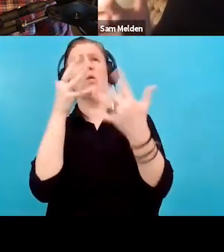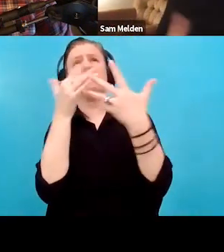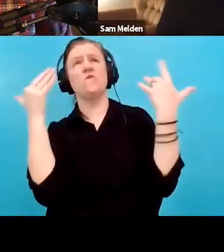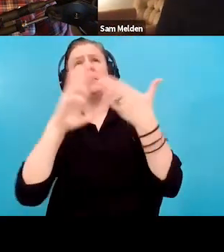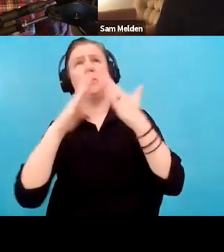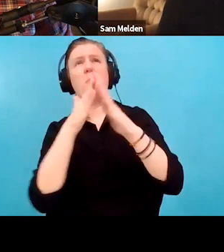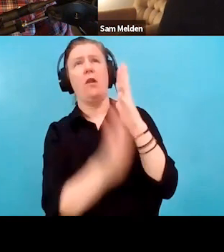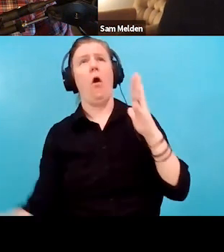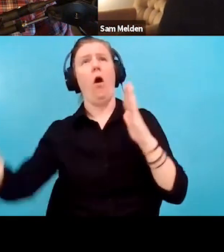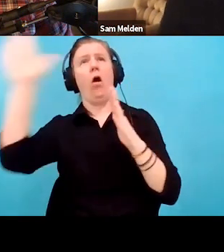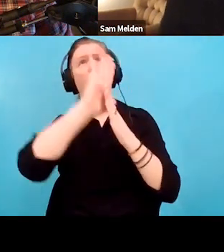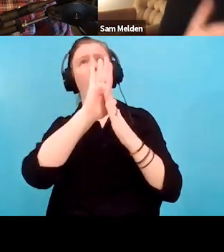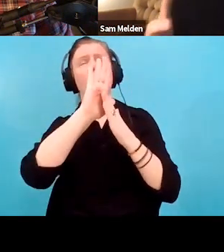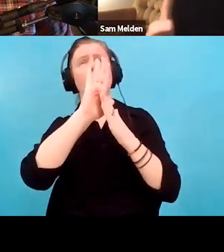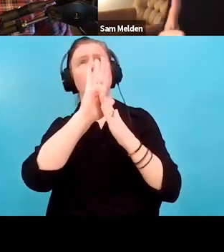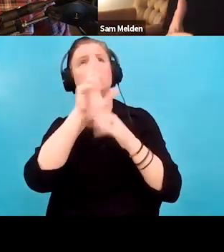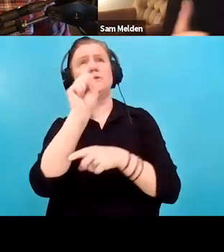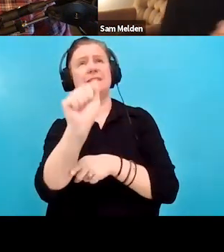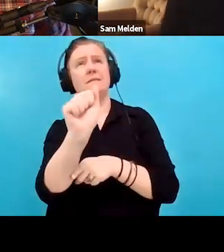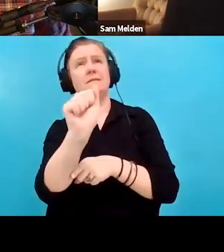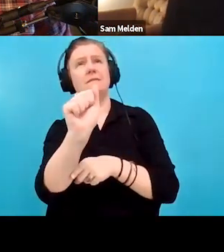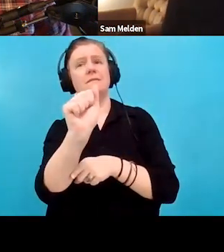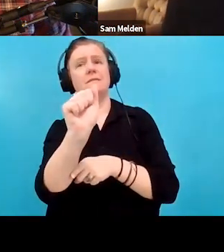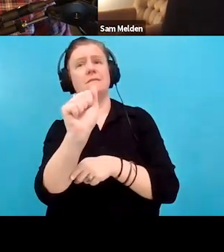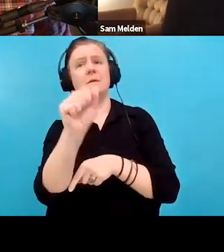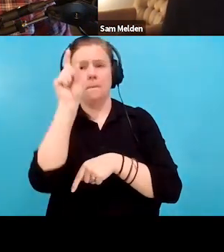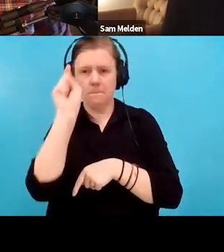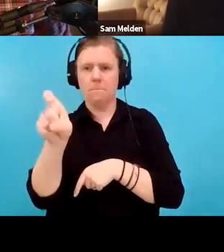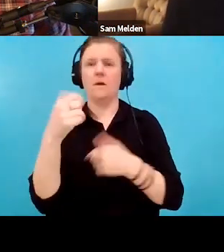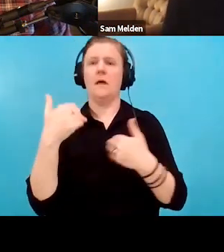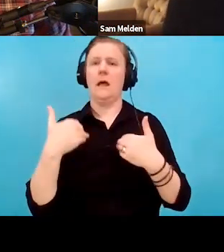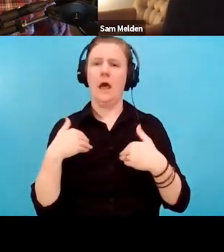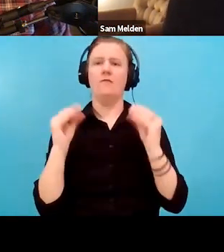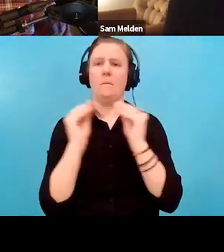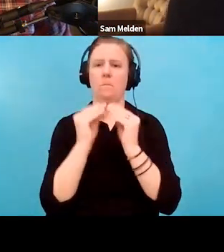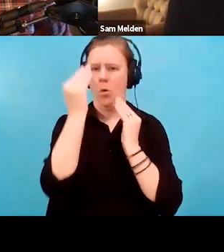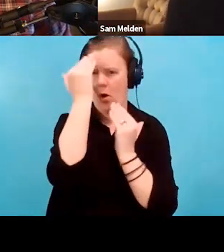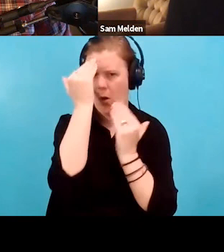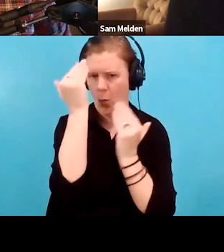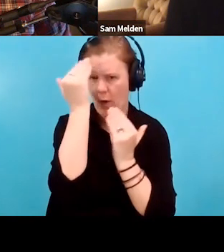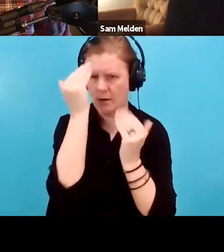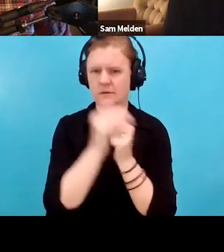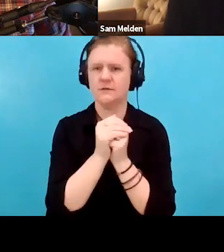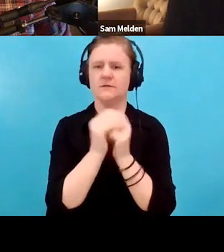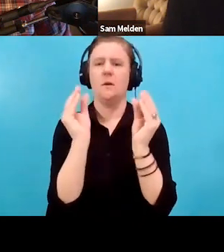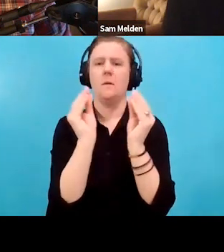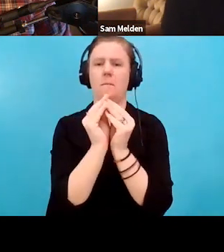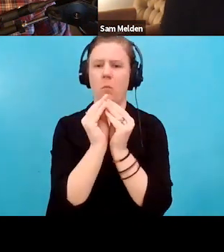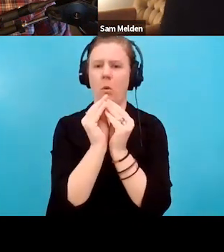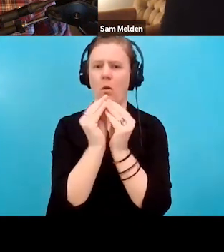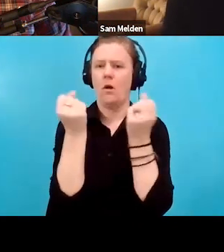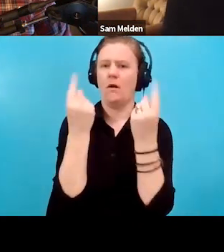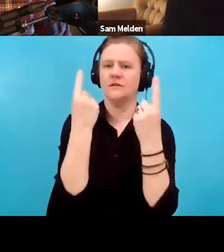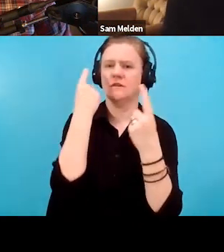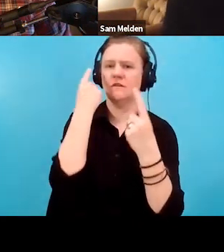in the country, we cannot do that without more awareness around digital accessibility and